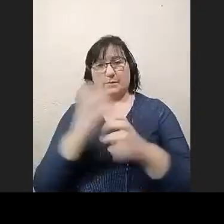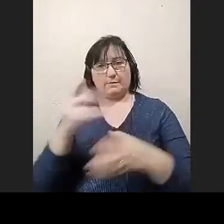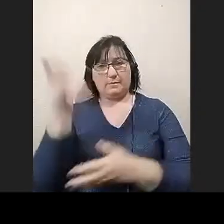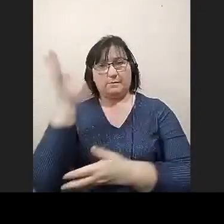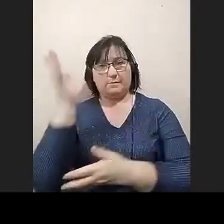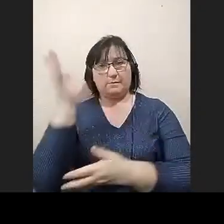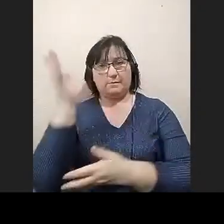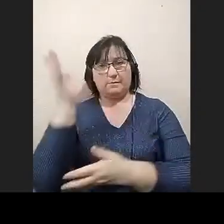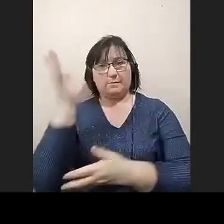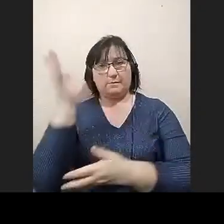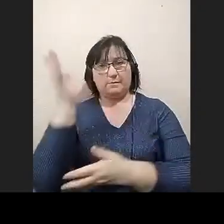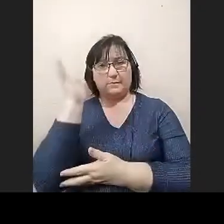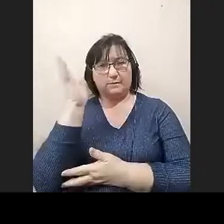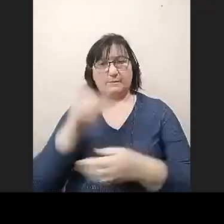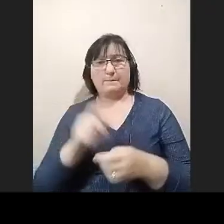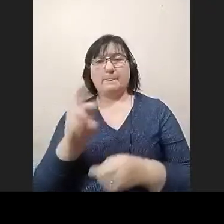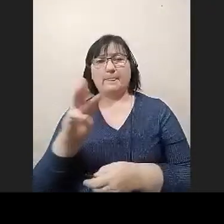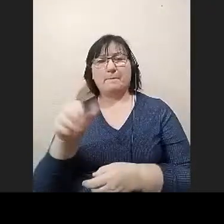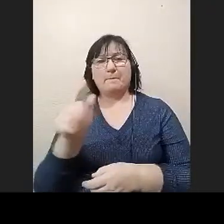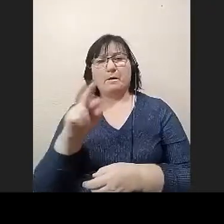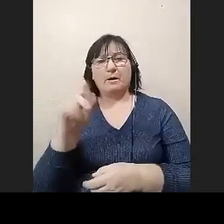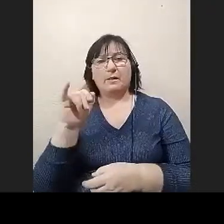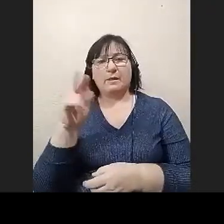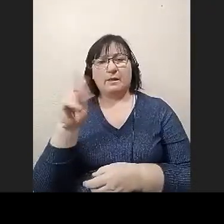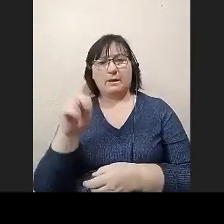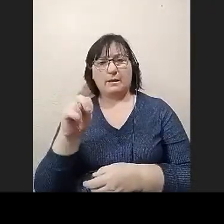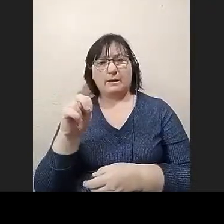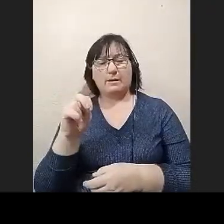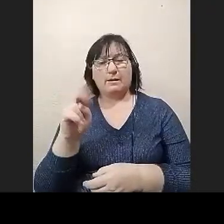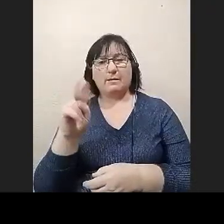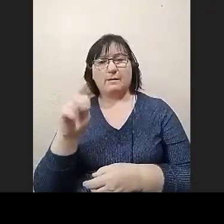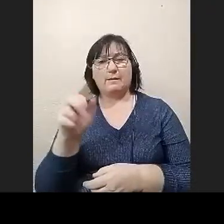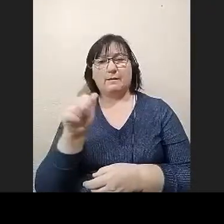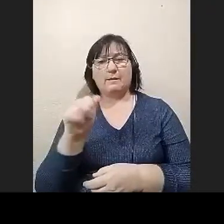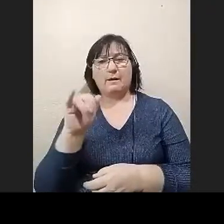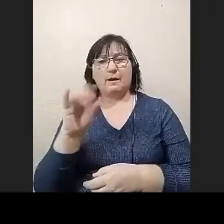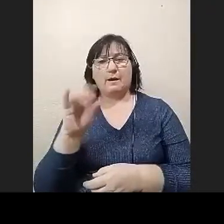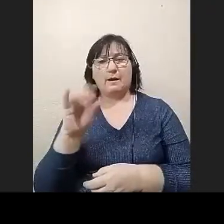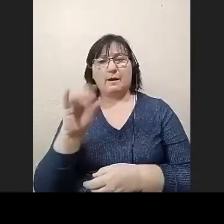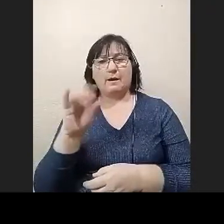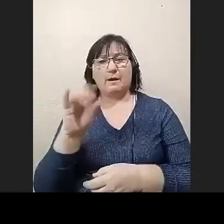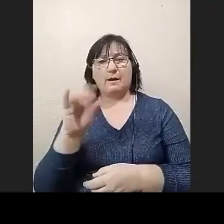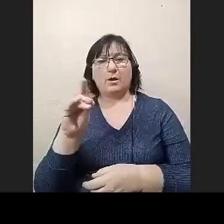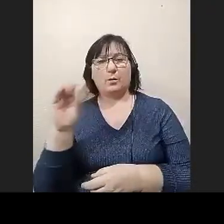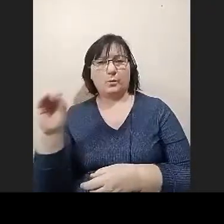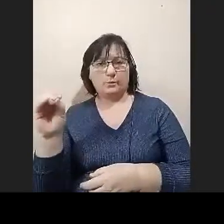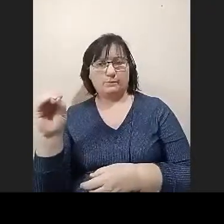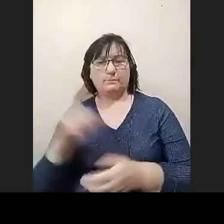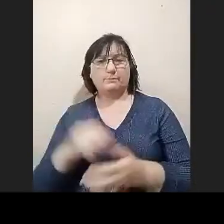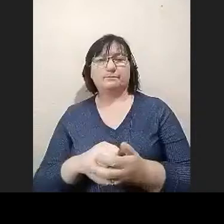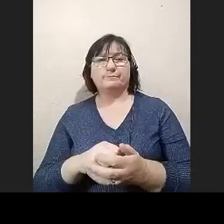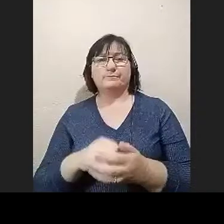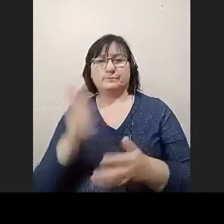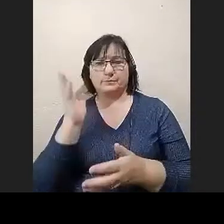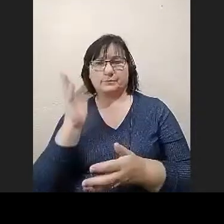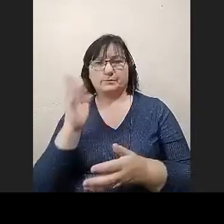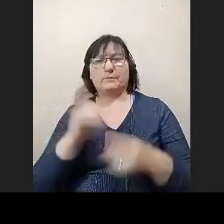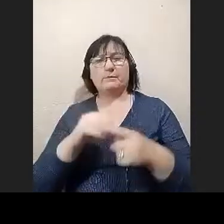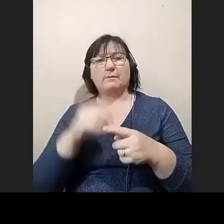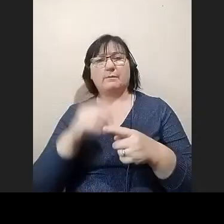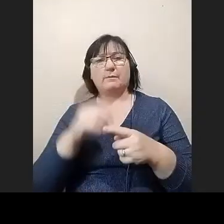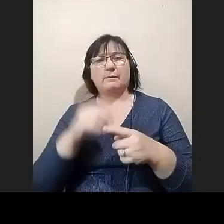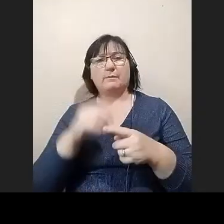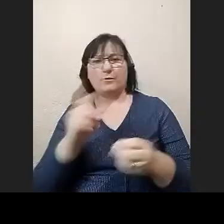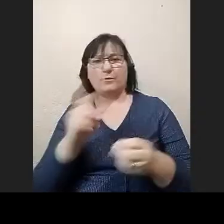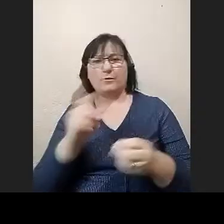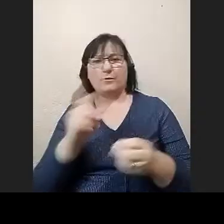Naidu. After the presentation, we will then have a question and answer session, which will be hosted by 3 panel